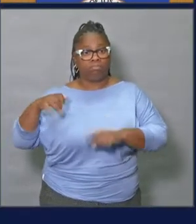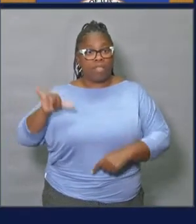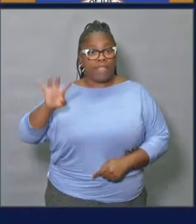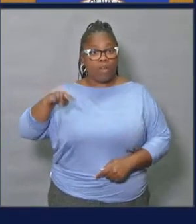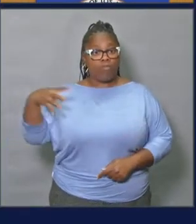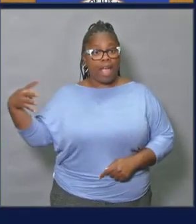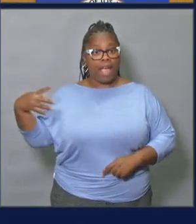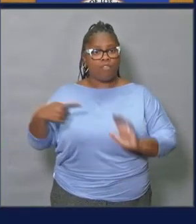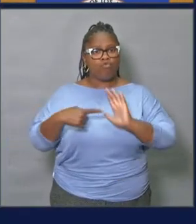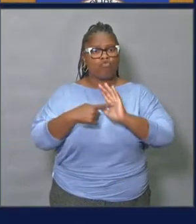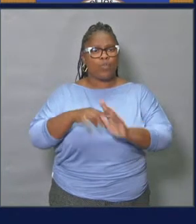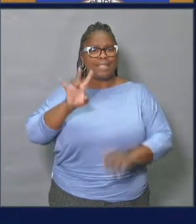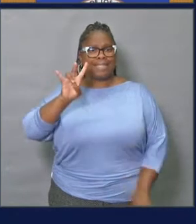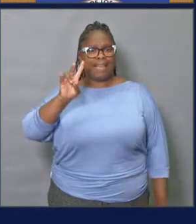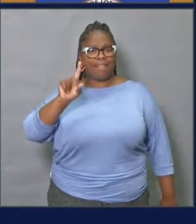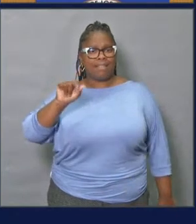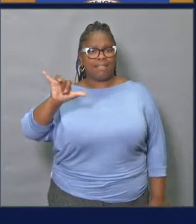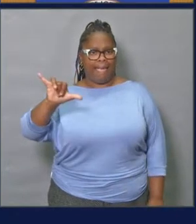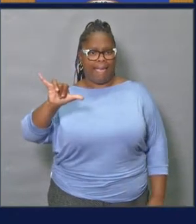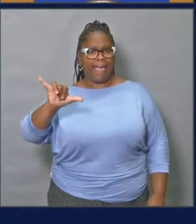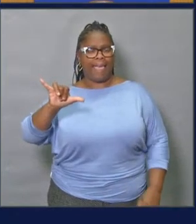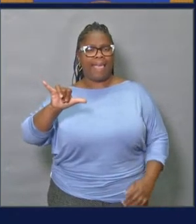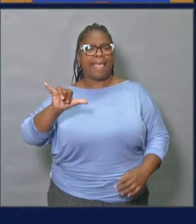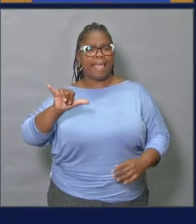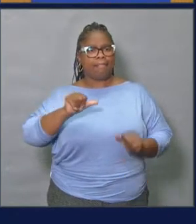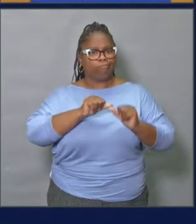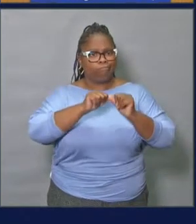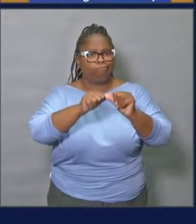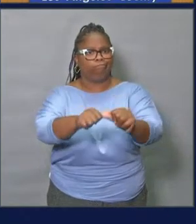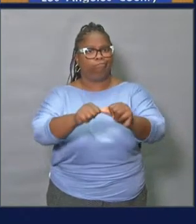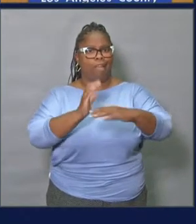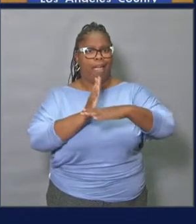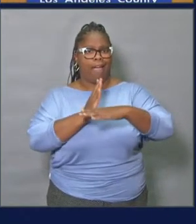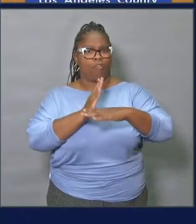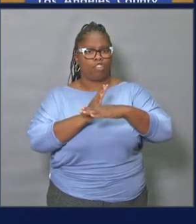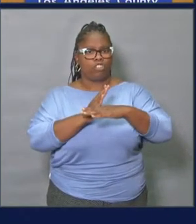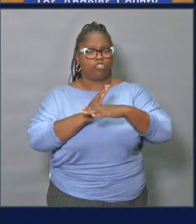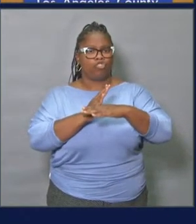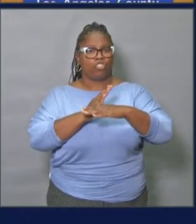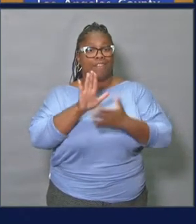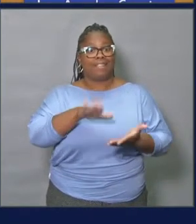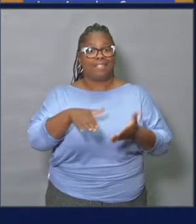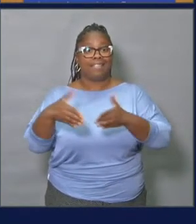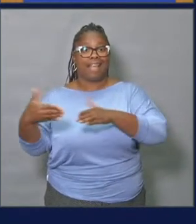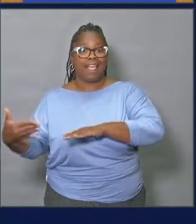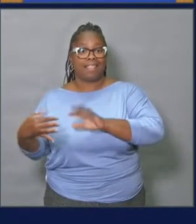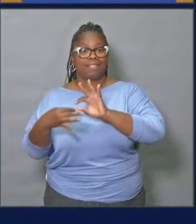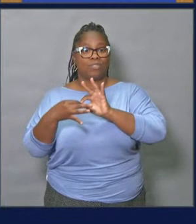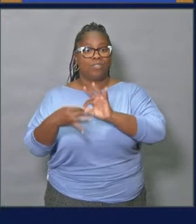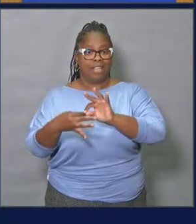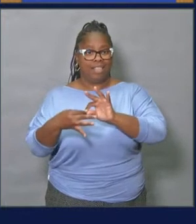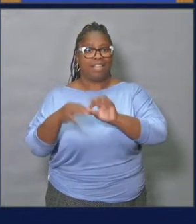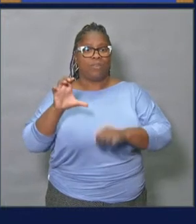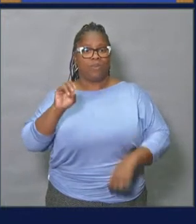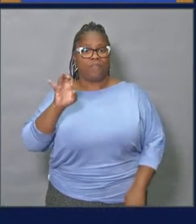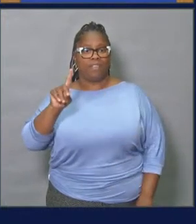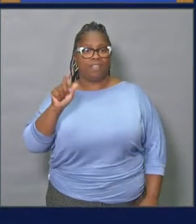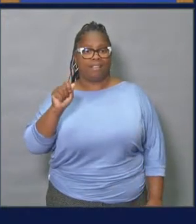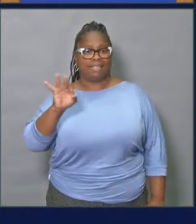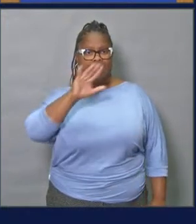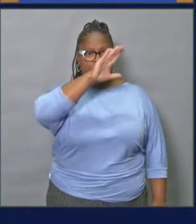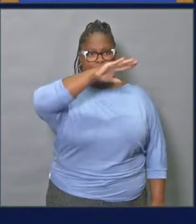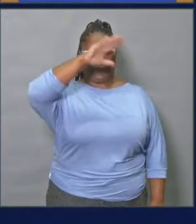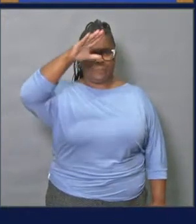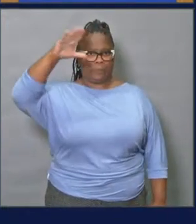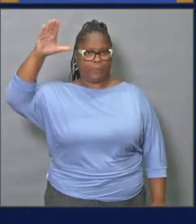shows the 7-day rolling average of daily COVID-19 deaths. That's on the top line of the graph, and the